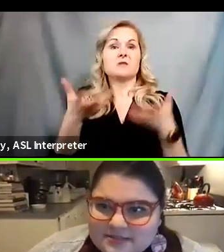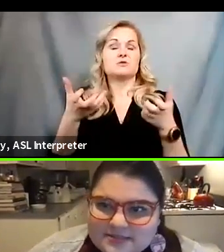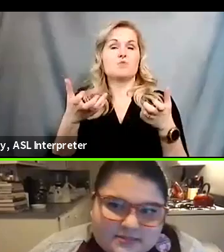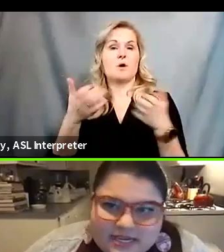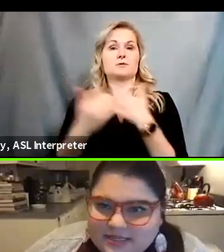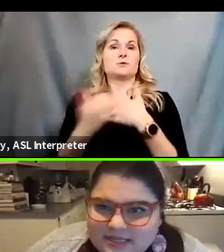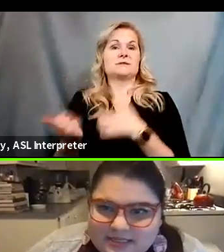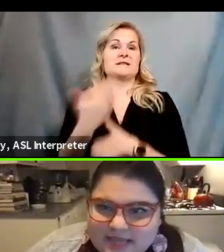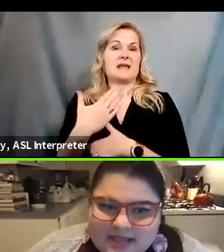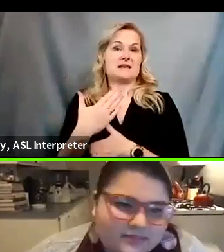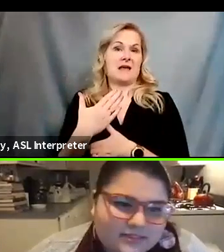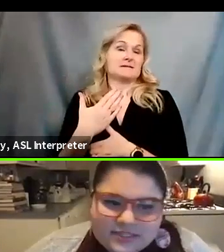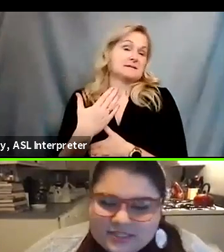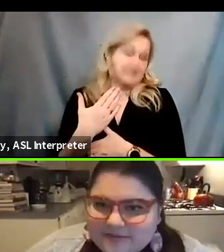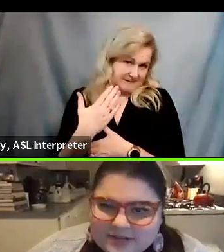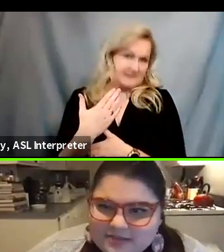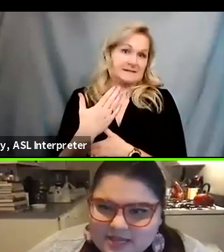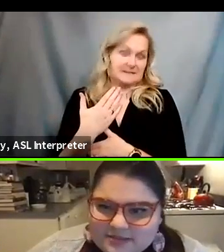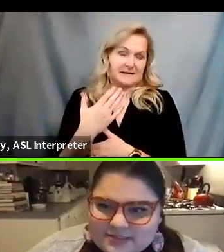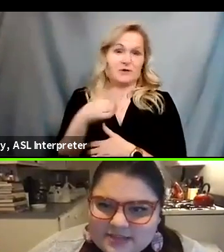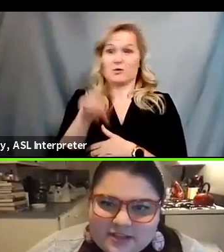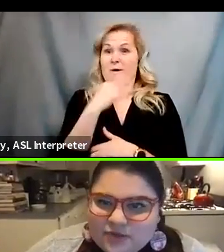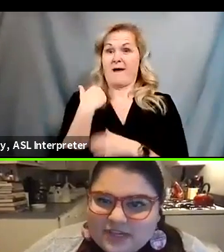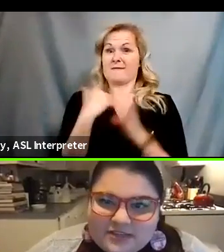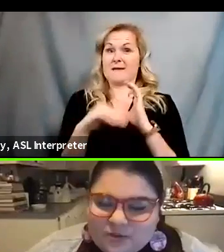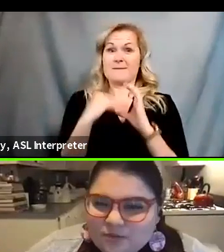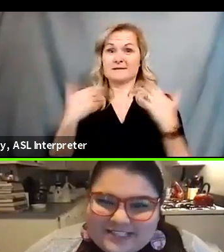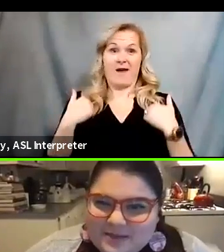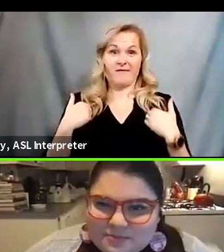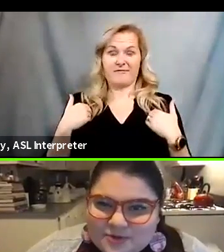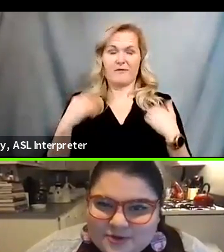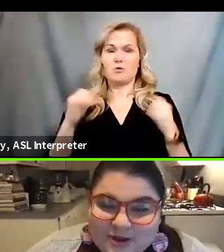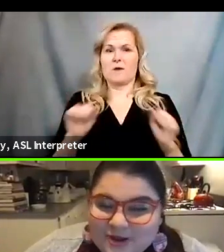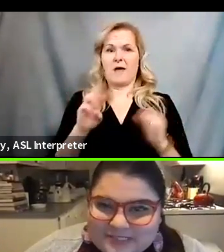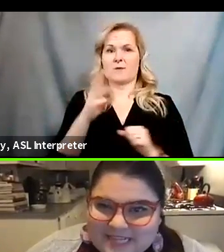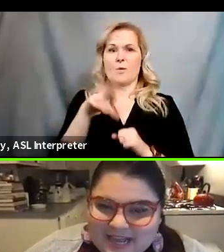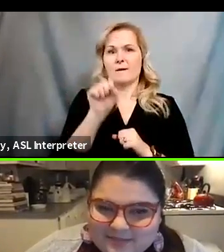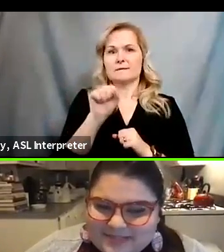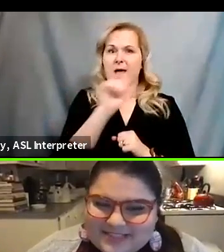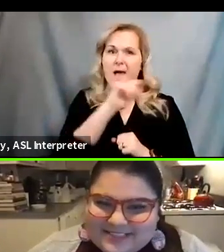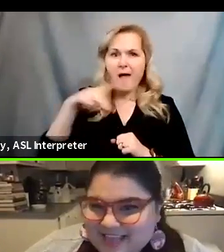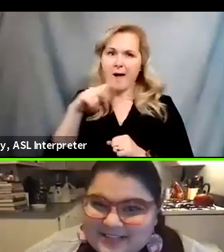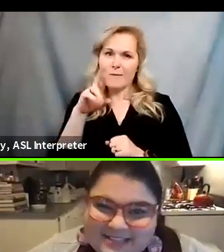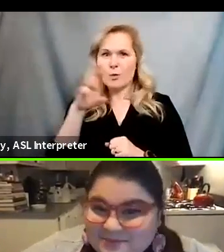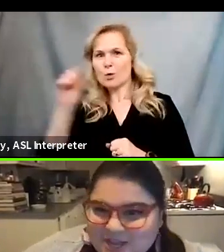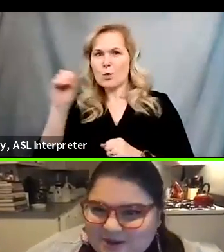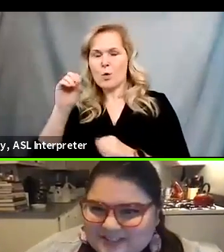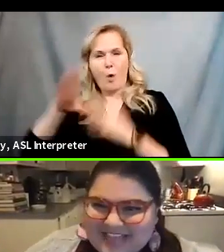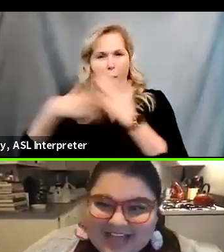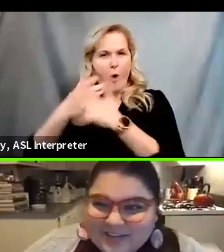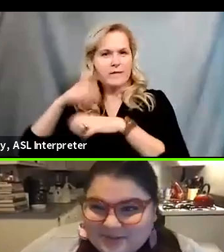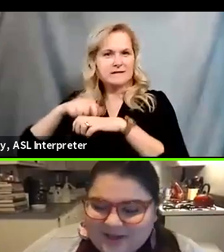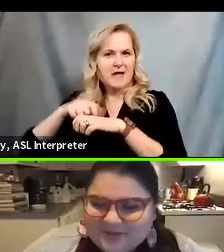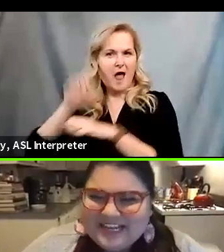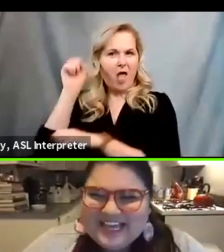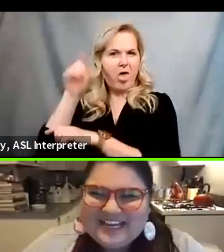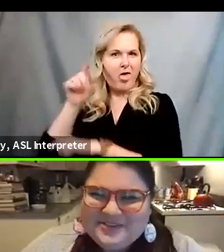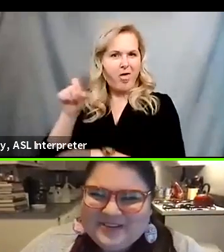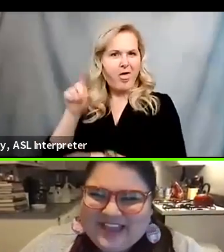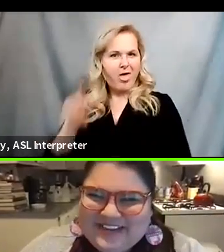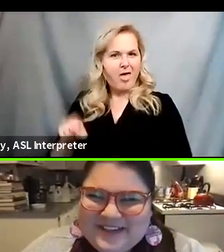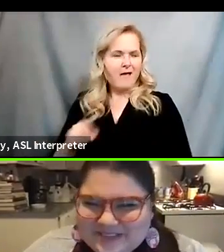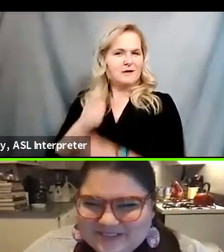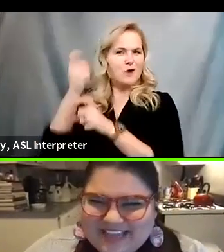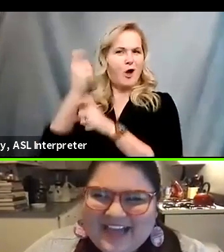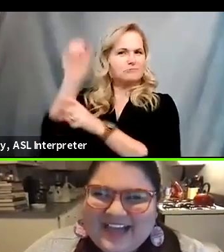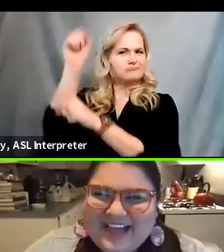send us, anything like that, you have our emails. You can WhatsApp Rue all the time. Send him jokes. I don't know.